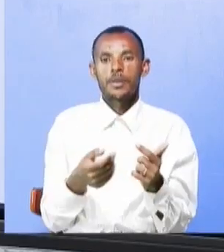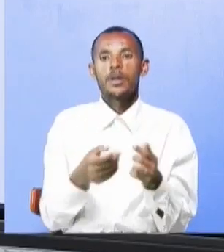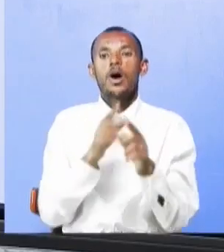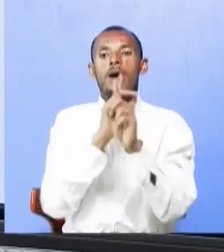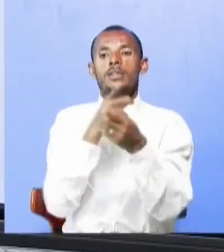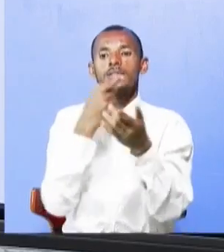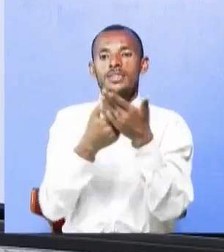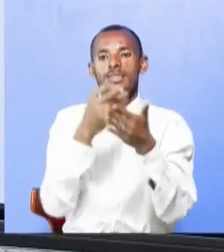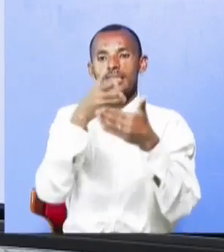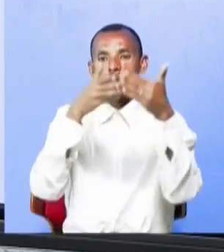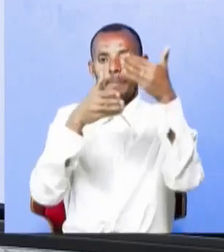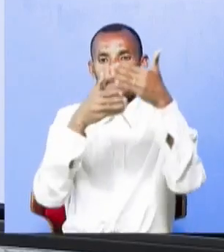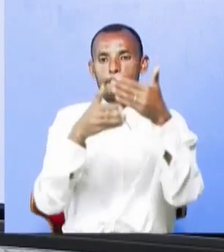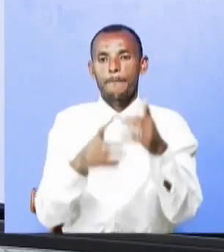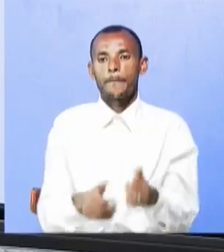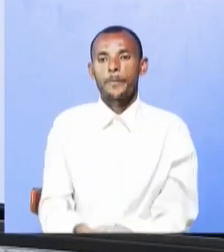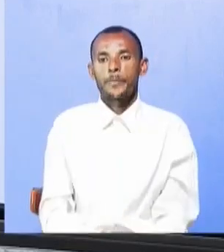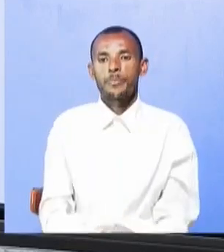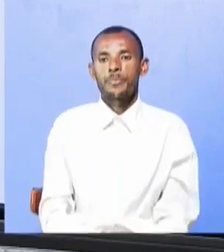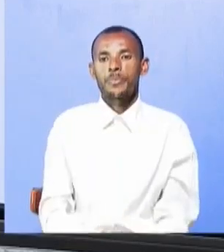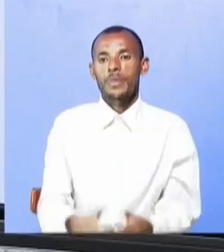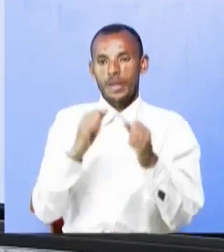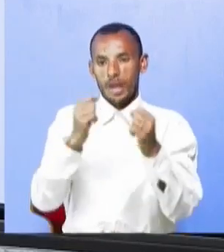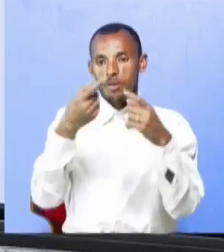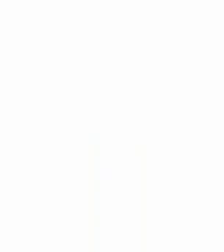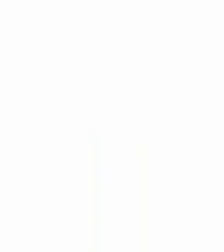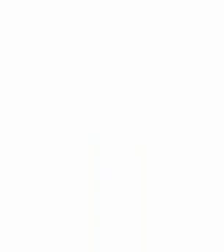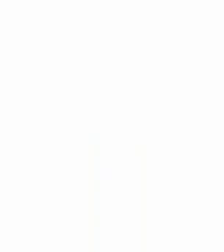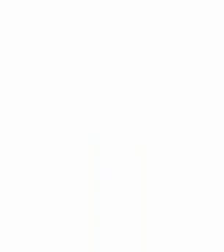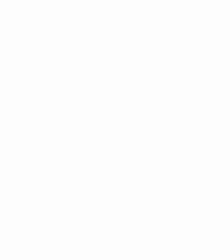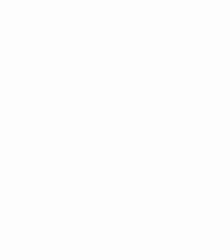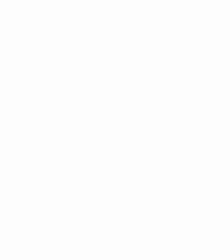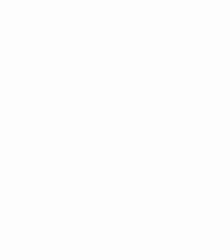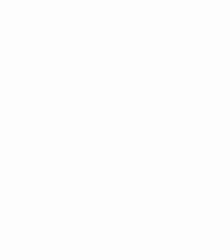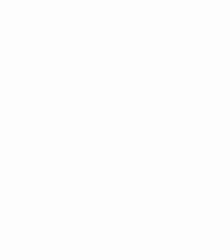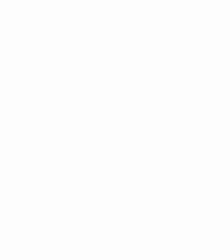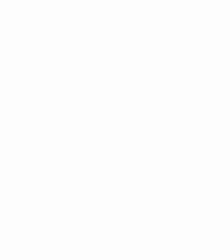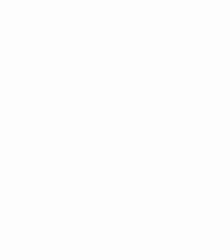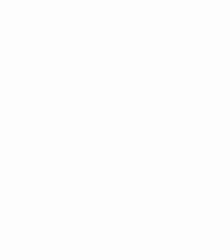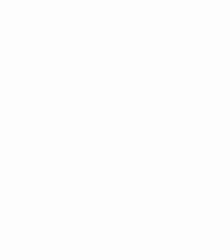answer this thing. Can you try it?